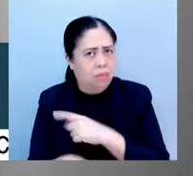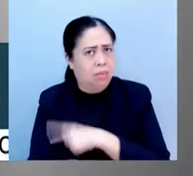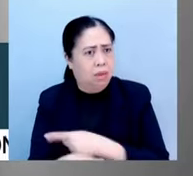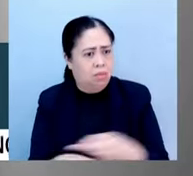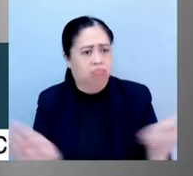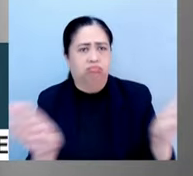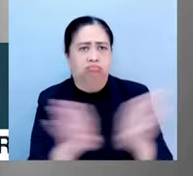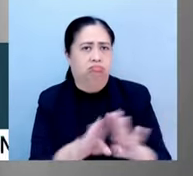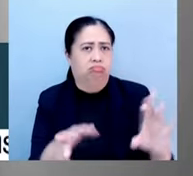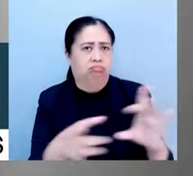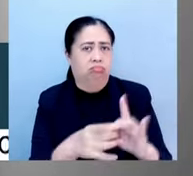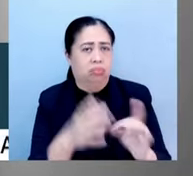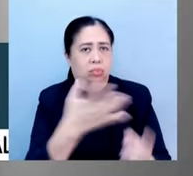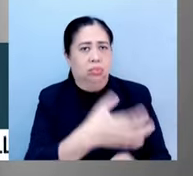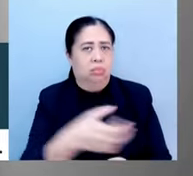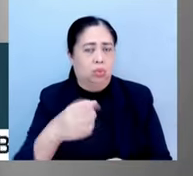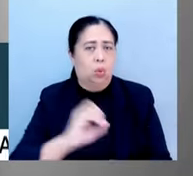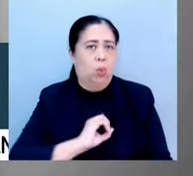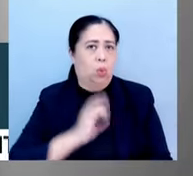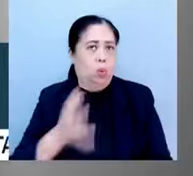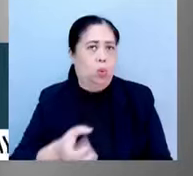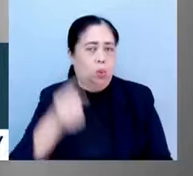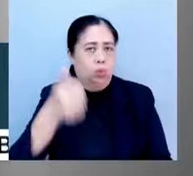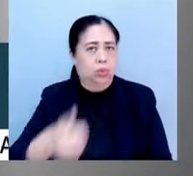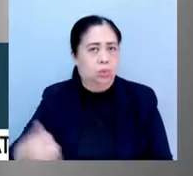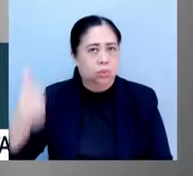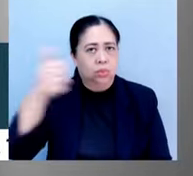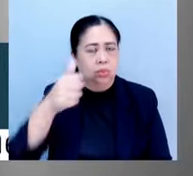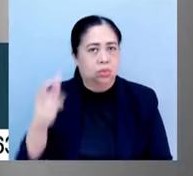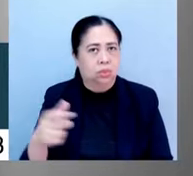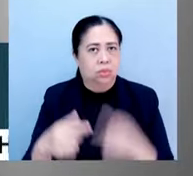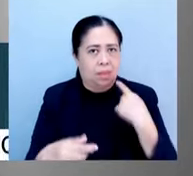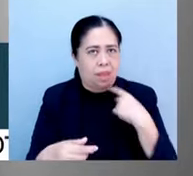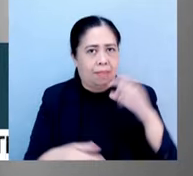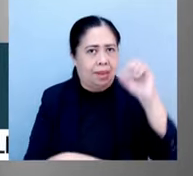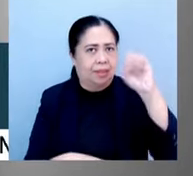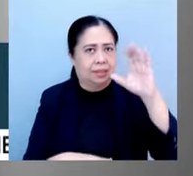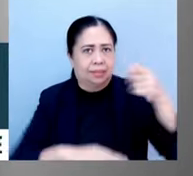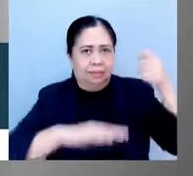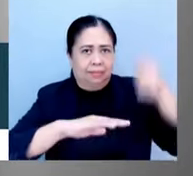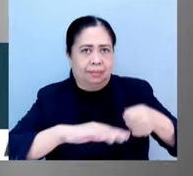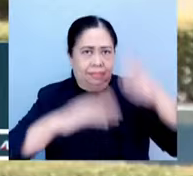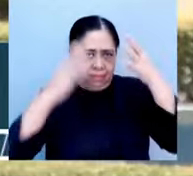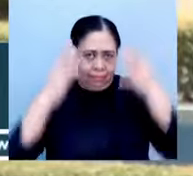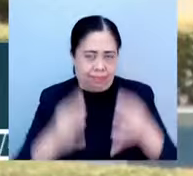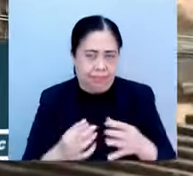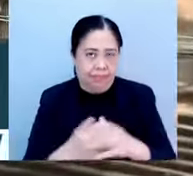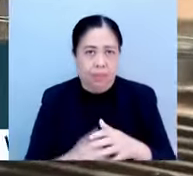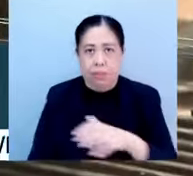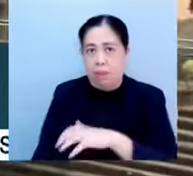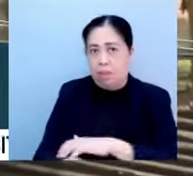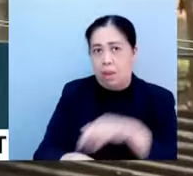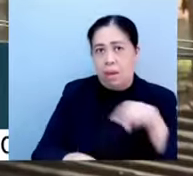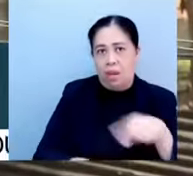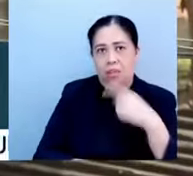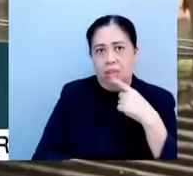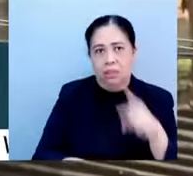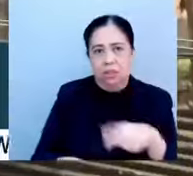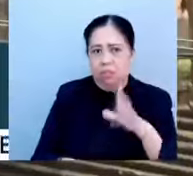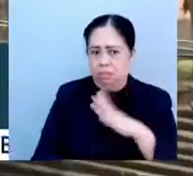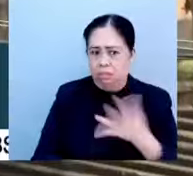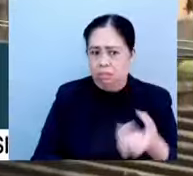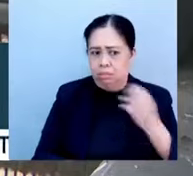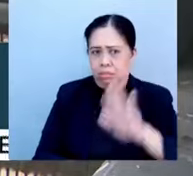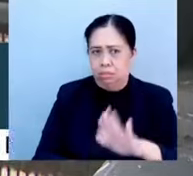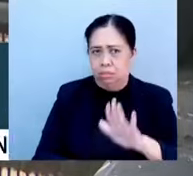park since it is now under its jurisdiction, citing a Supreme Court ruling. As for Makati, it asserts having jurisdiction